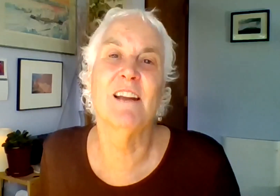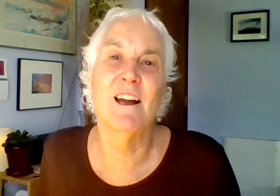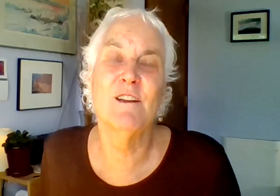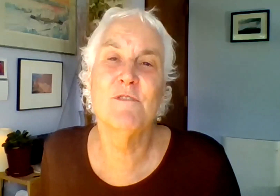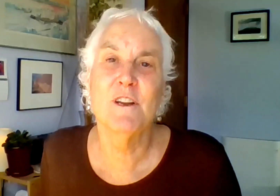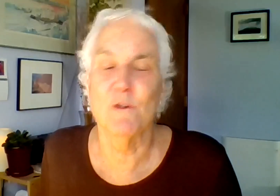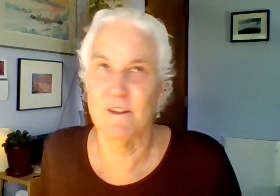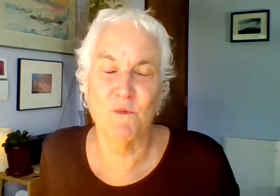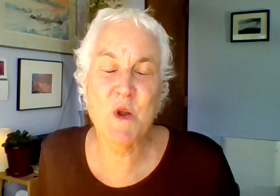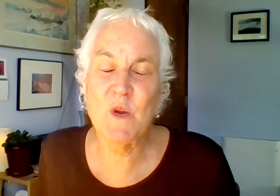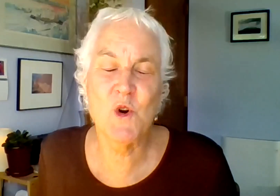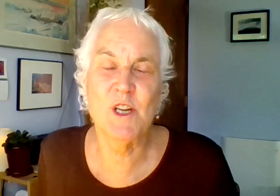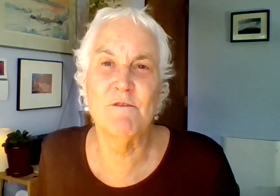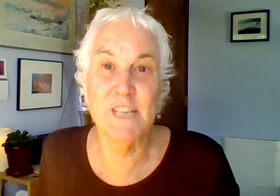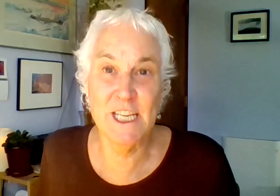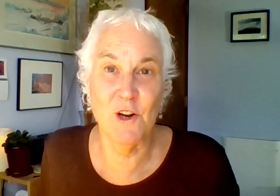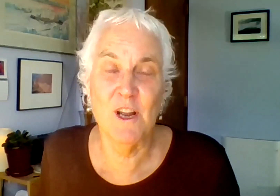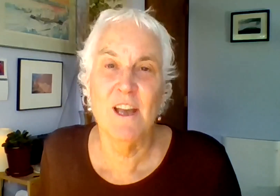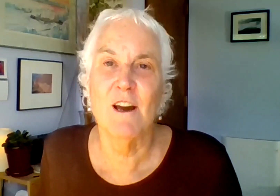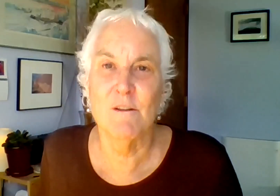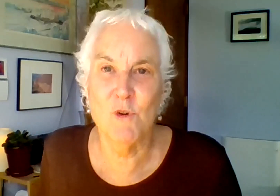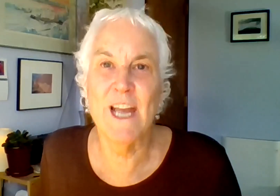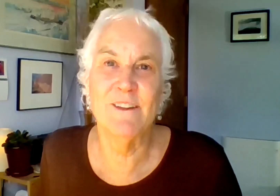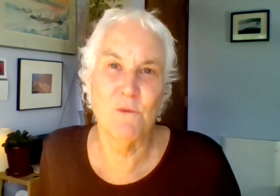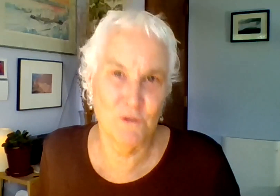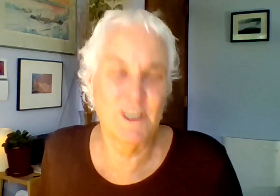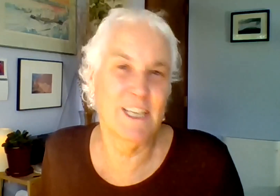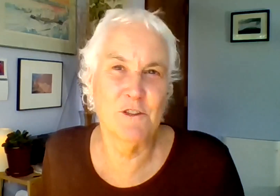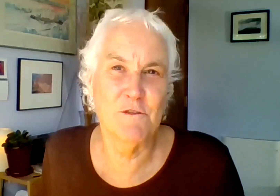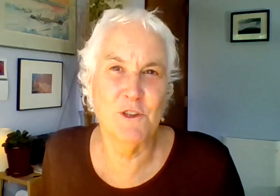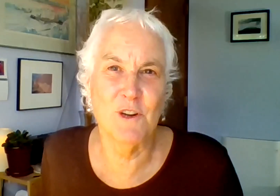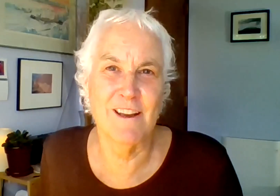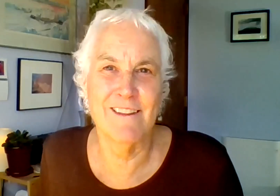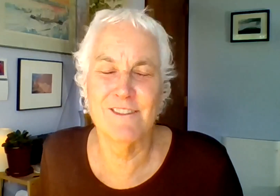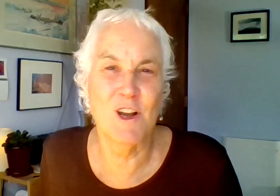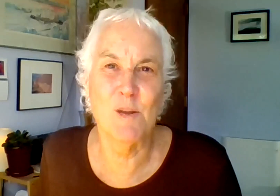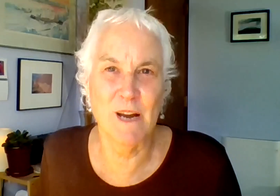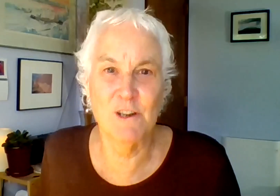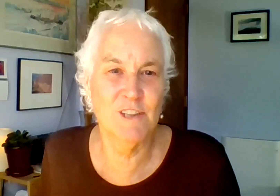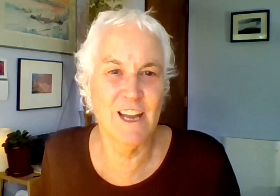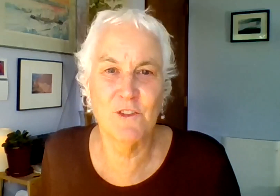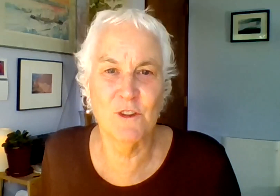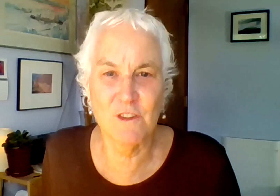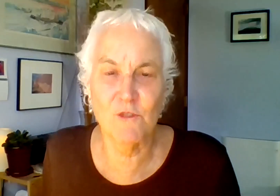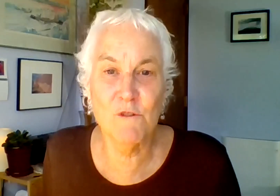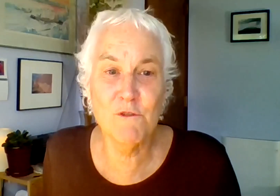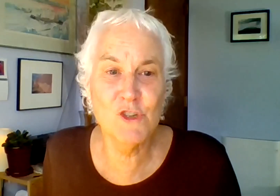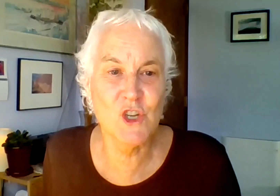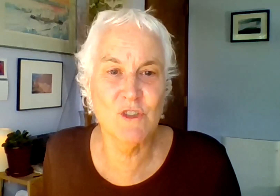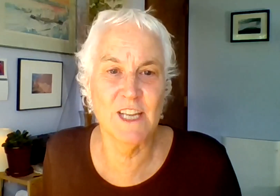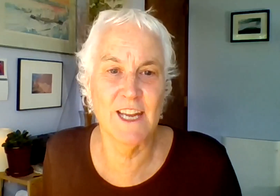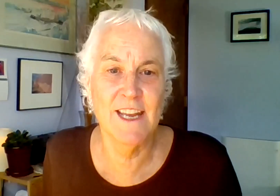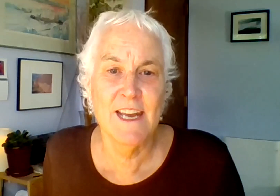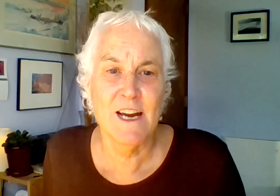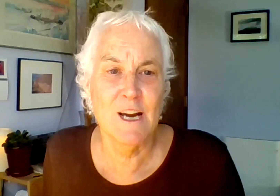a live or a pre-recorded video of Gwen doing an interview talking about her life. So it's a real full